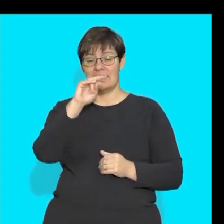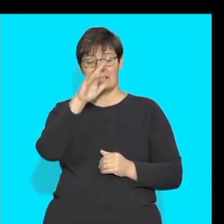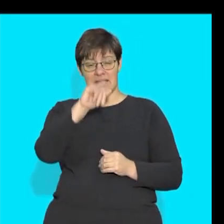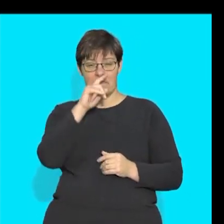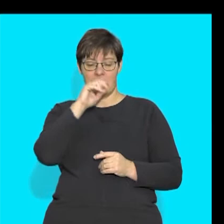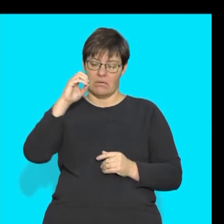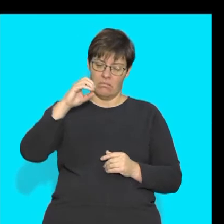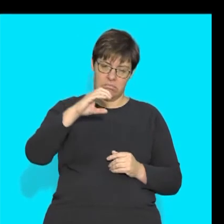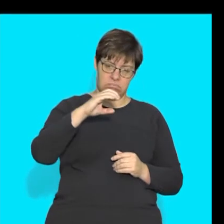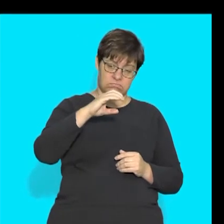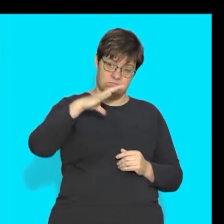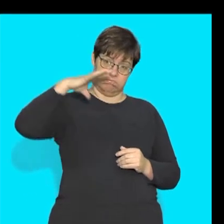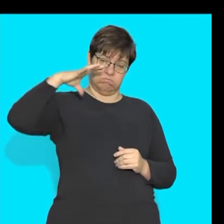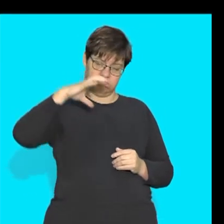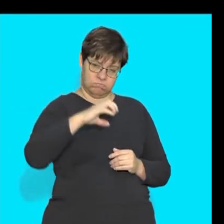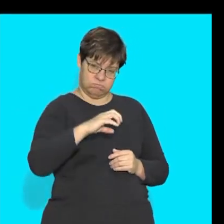brightness.